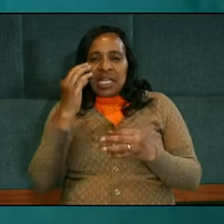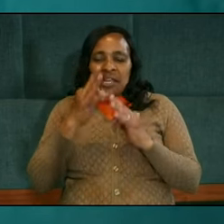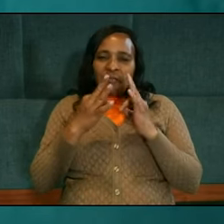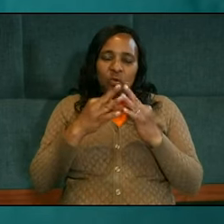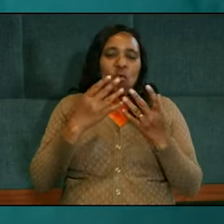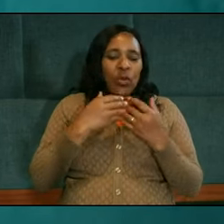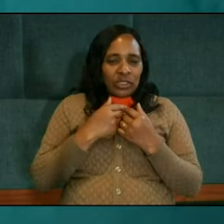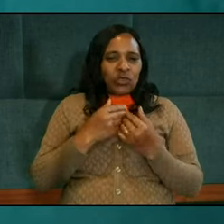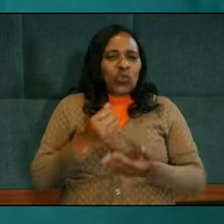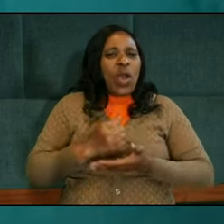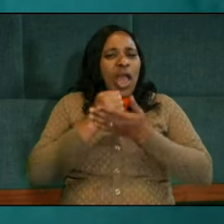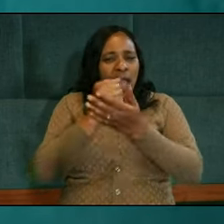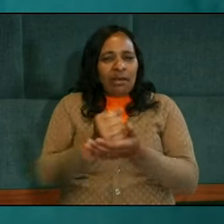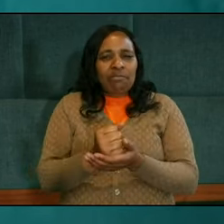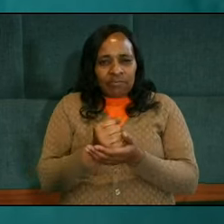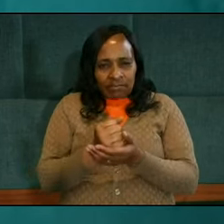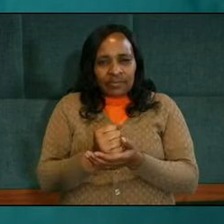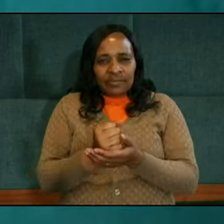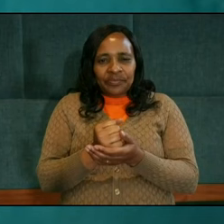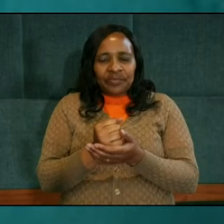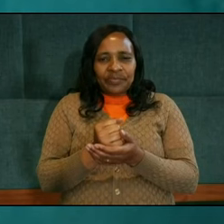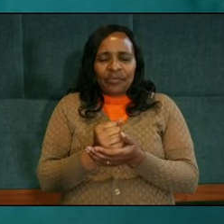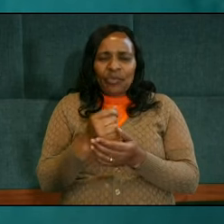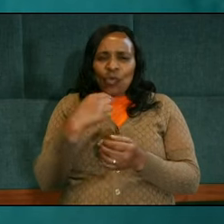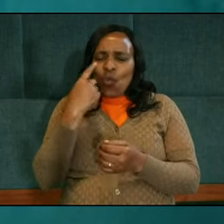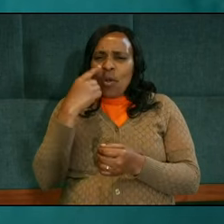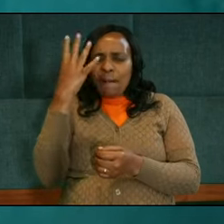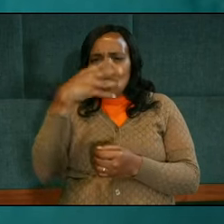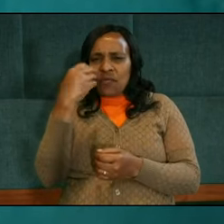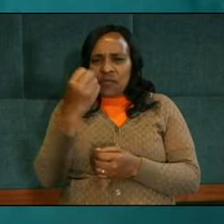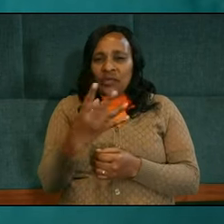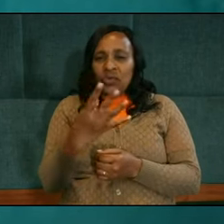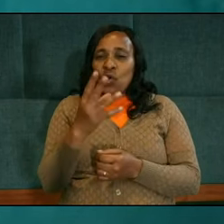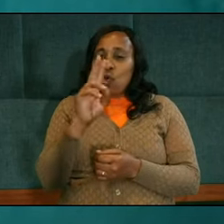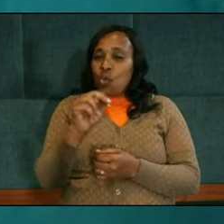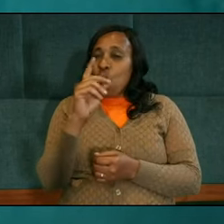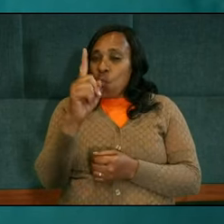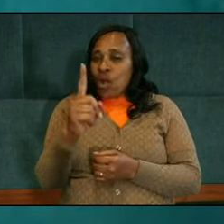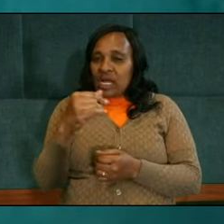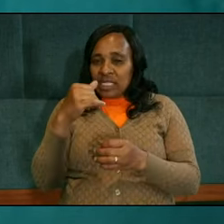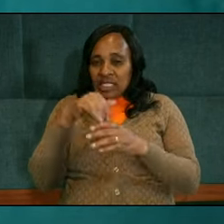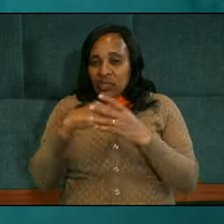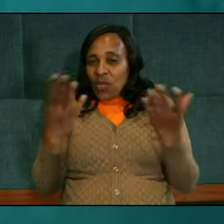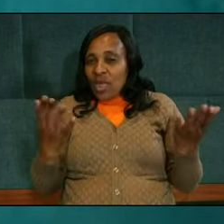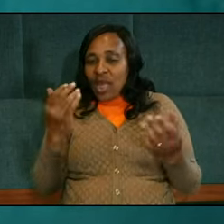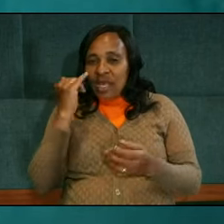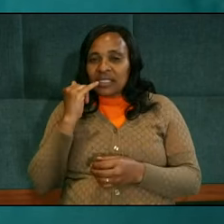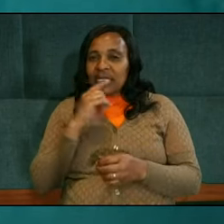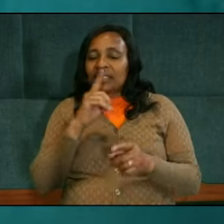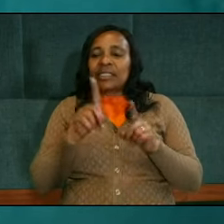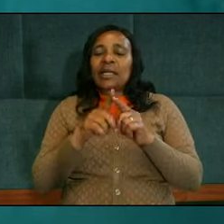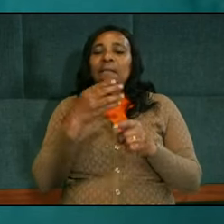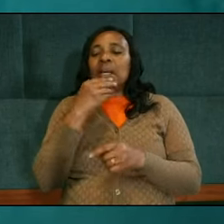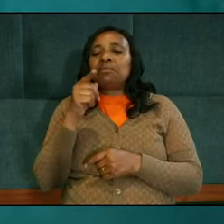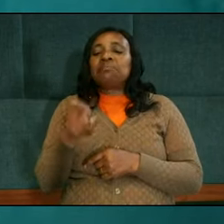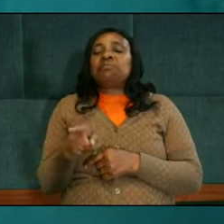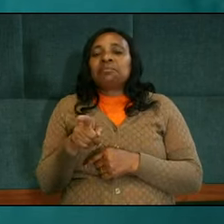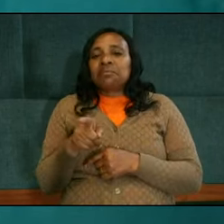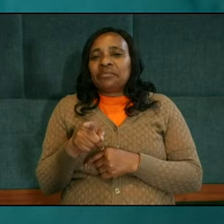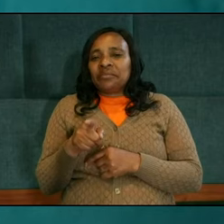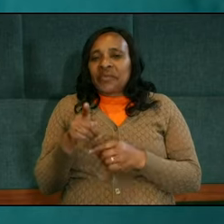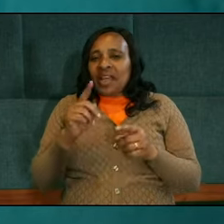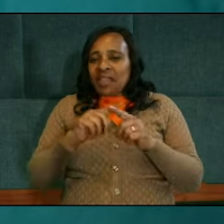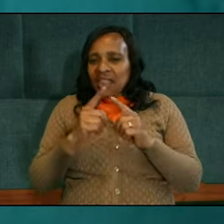meaning, he was described as someone who was handsome, and there's no one in Israel who was as handsome as this guy. And